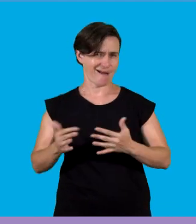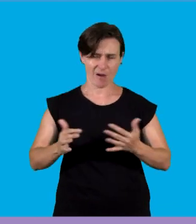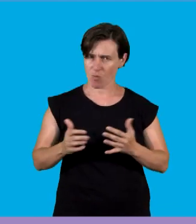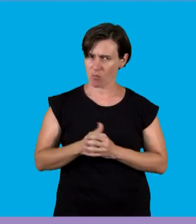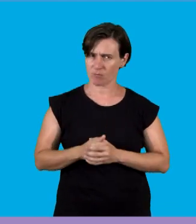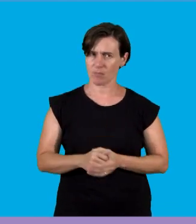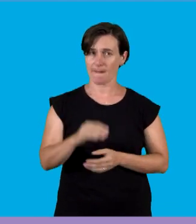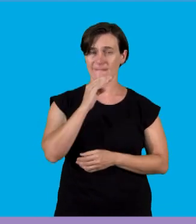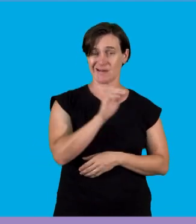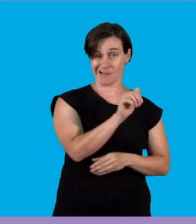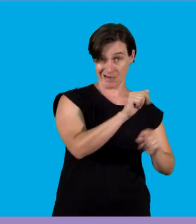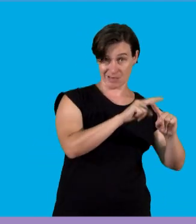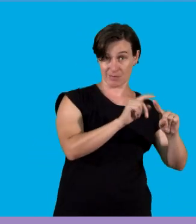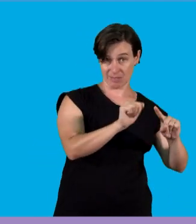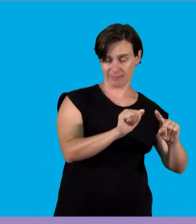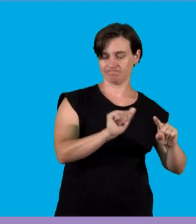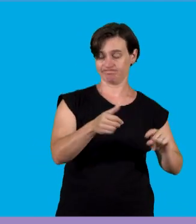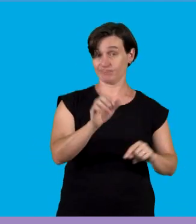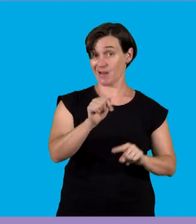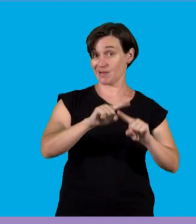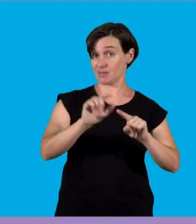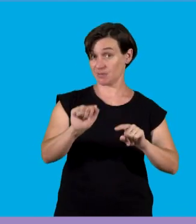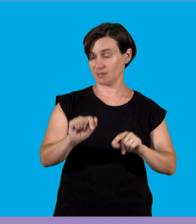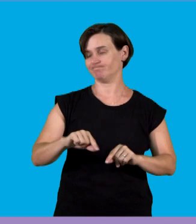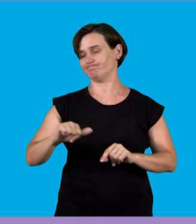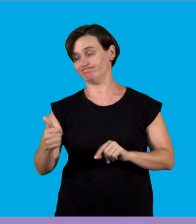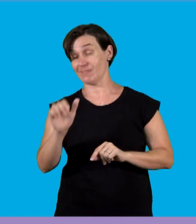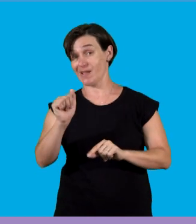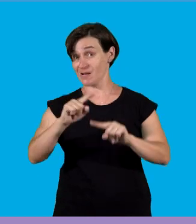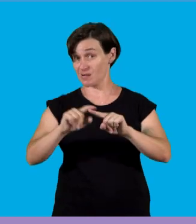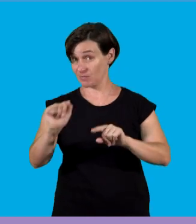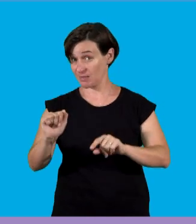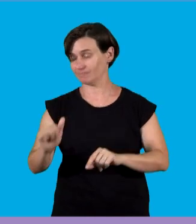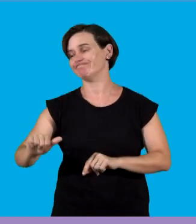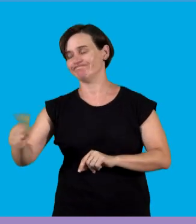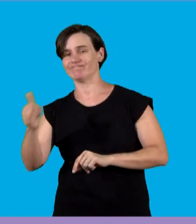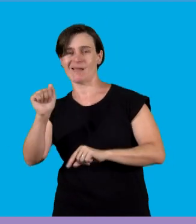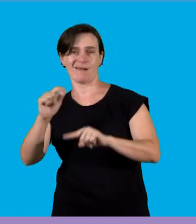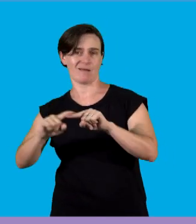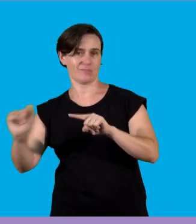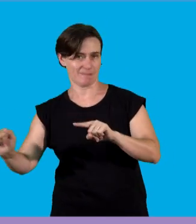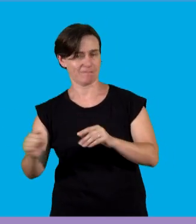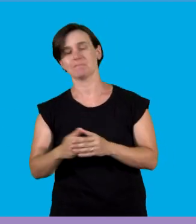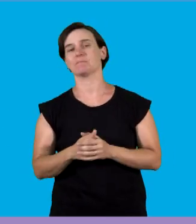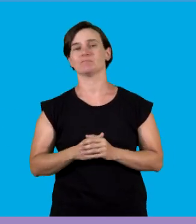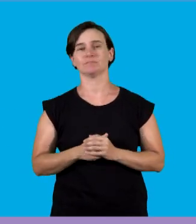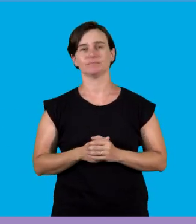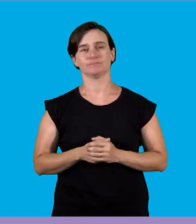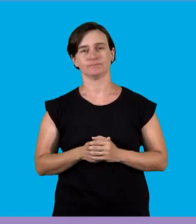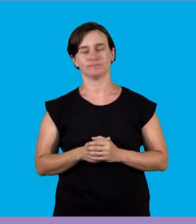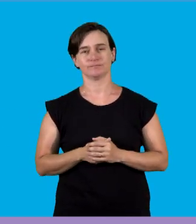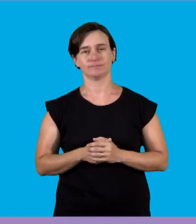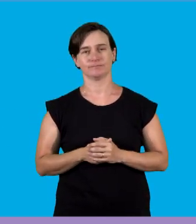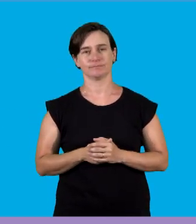know that that is going to be a multiplied by a times a multiplied by a times a, and